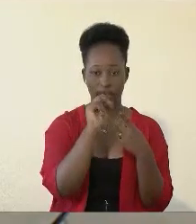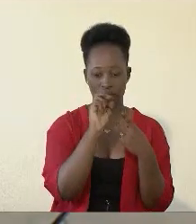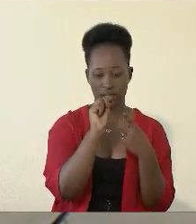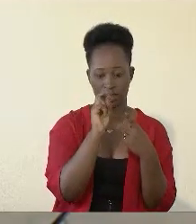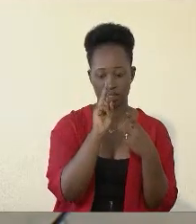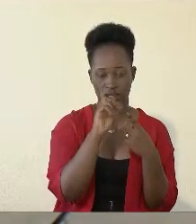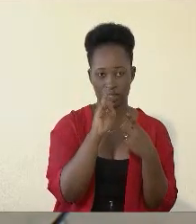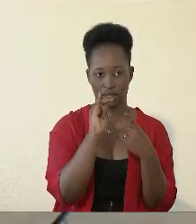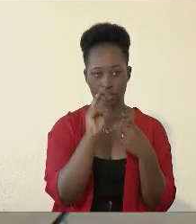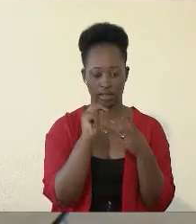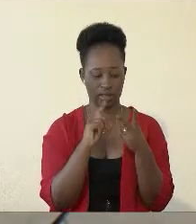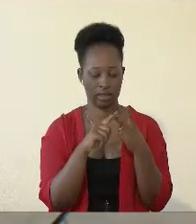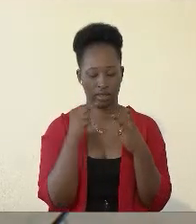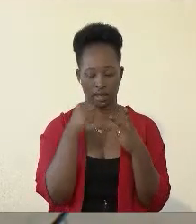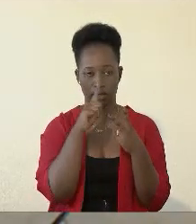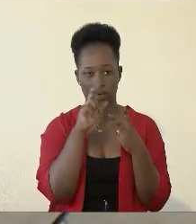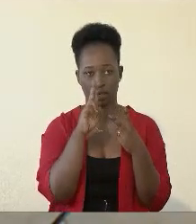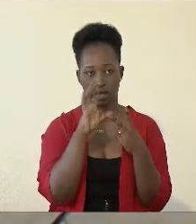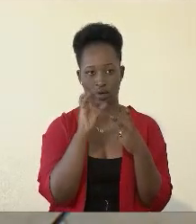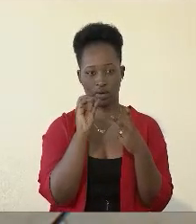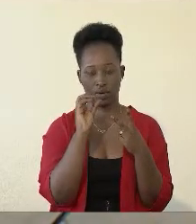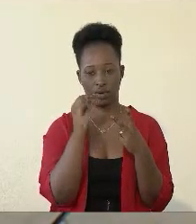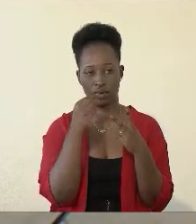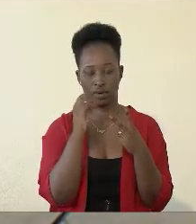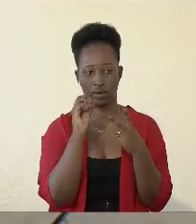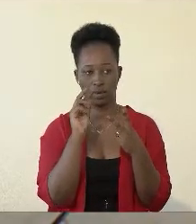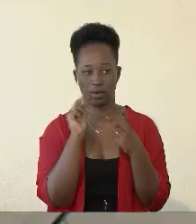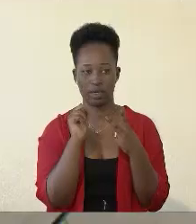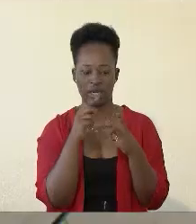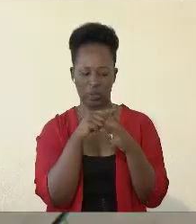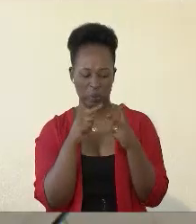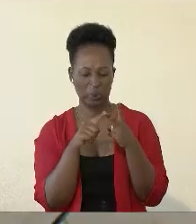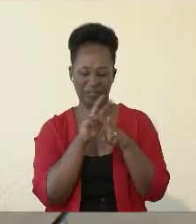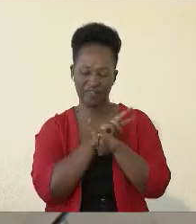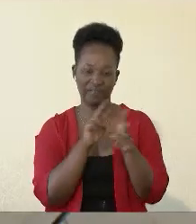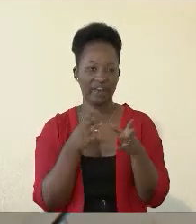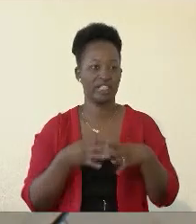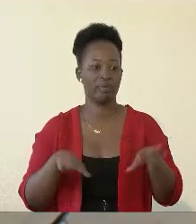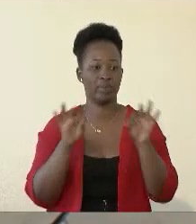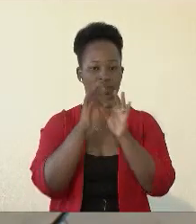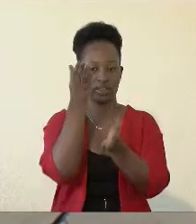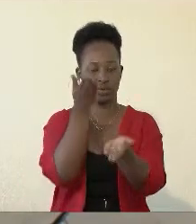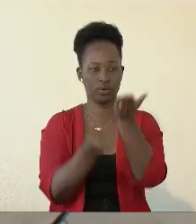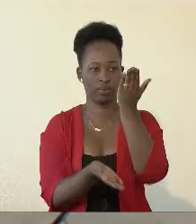2 hormones that are produced by the pancreas. And these 2 hormones are very important to balance the amount